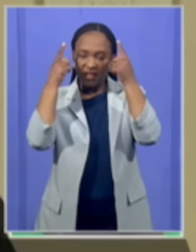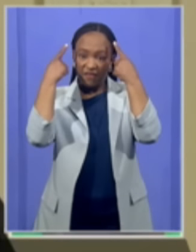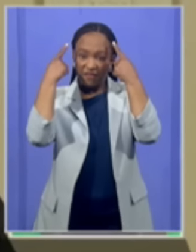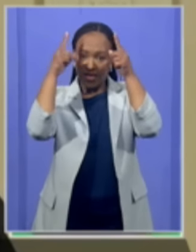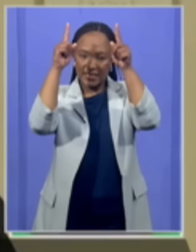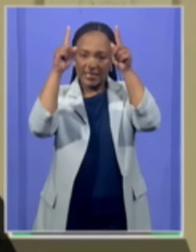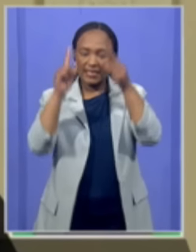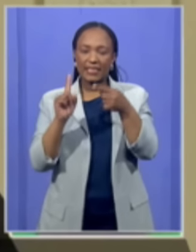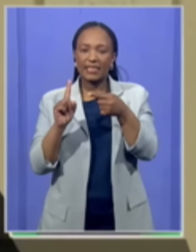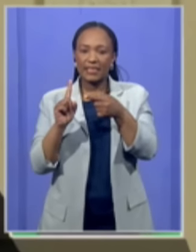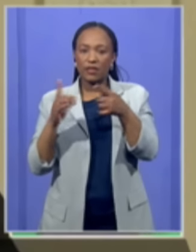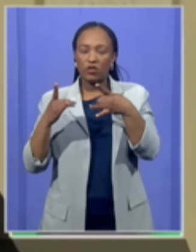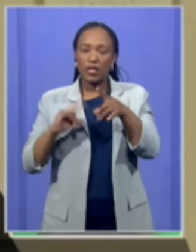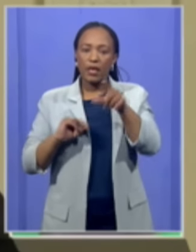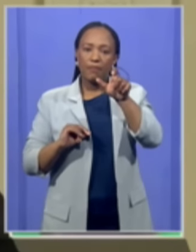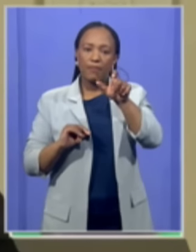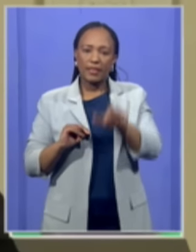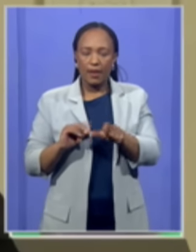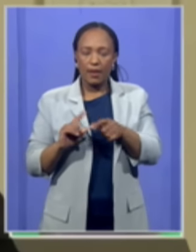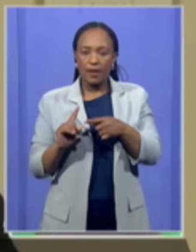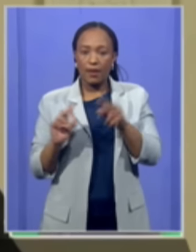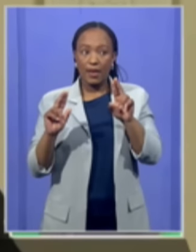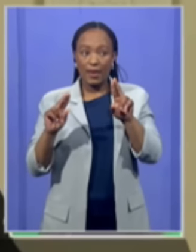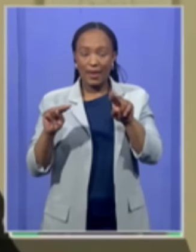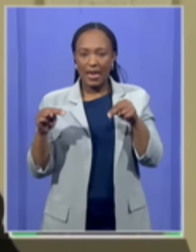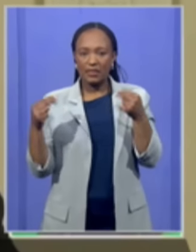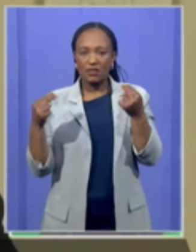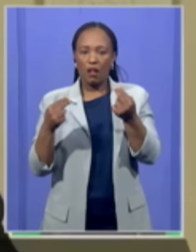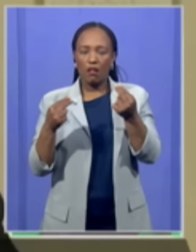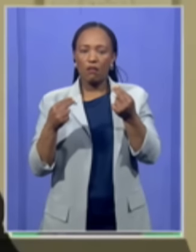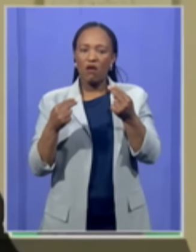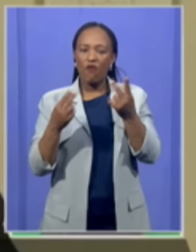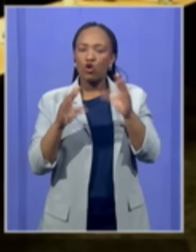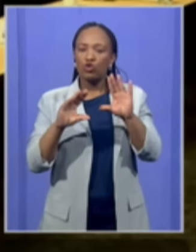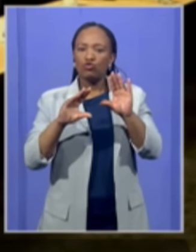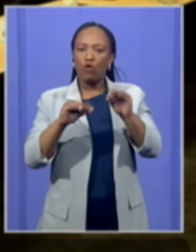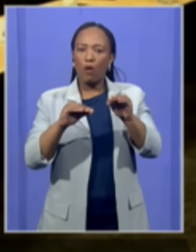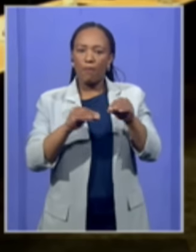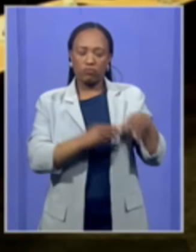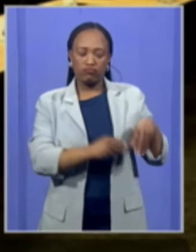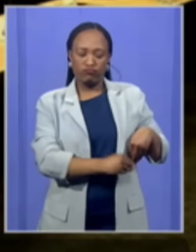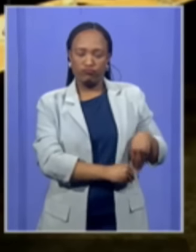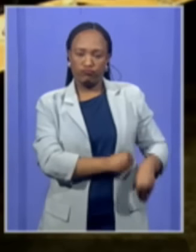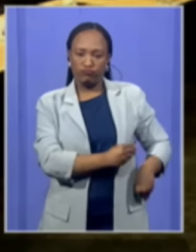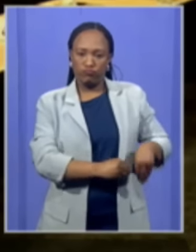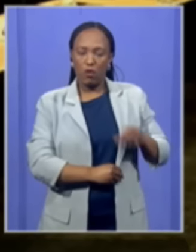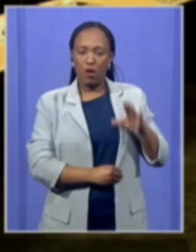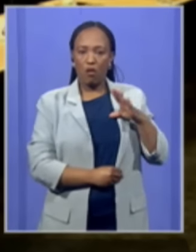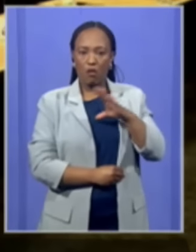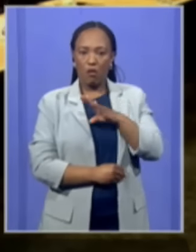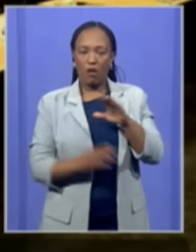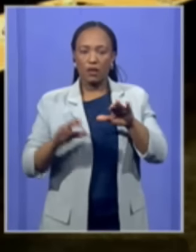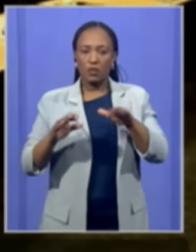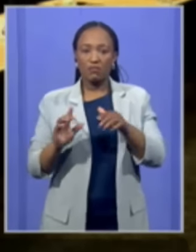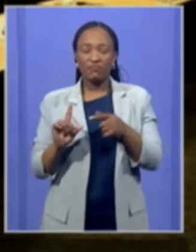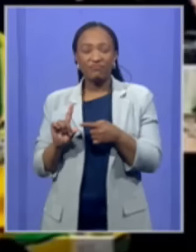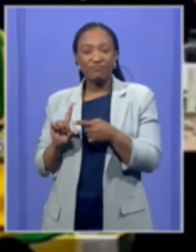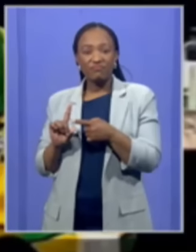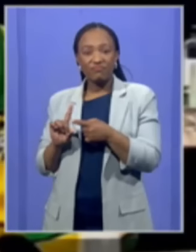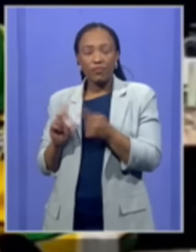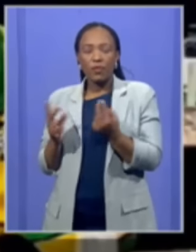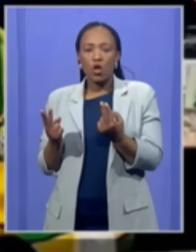is the chairperson of the National Anti-Corruption Advisory Council. Kachalia ha se setlabo sa dipolotiking ebile setho